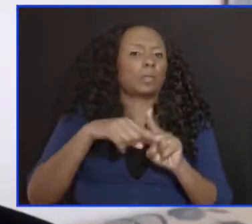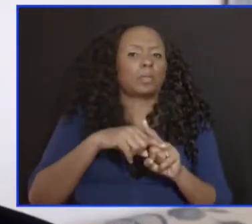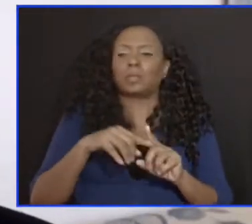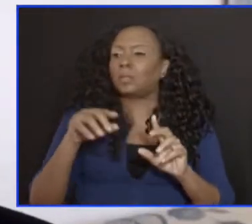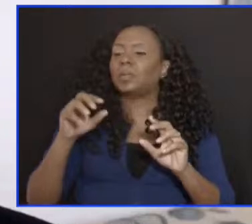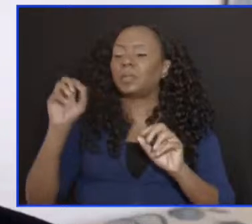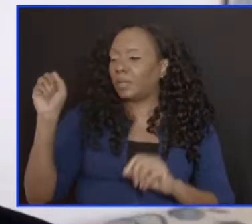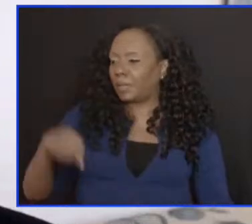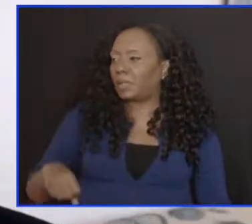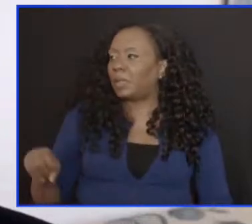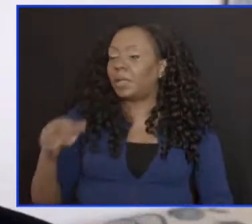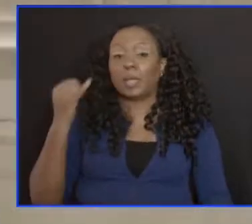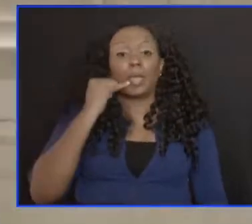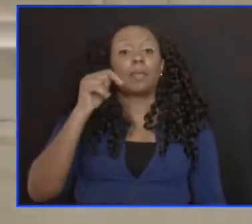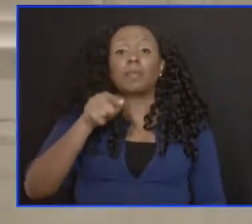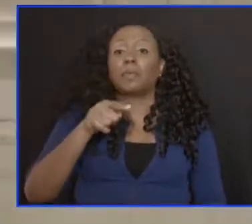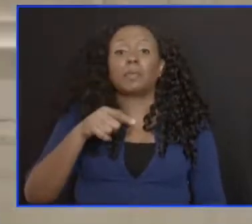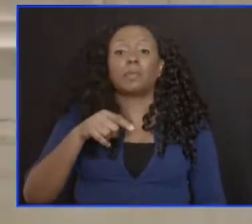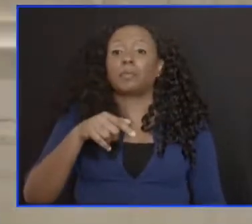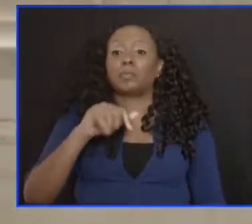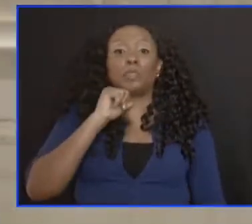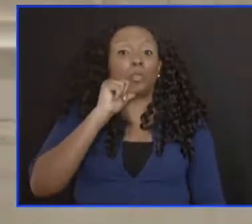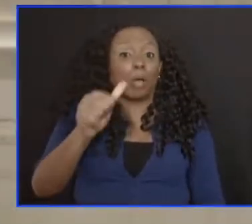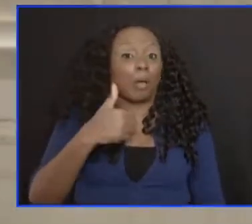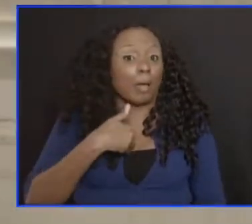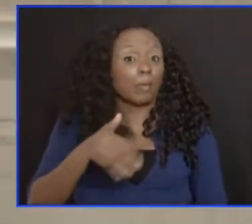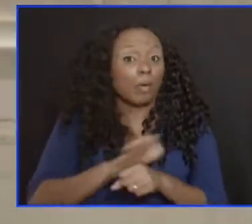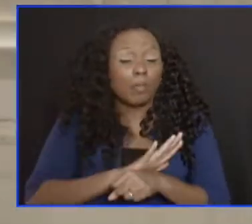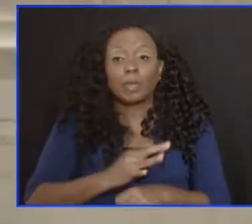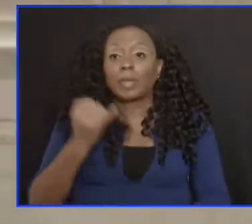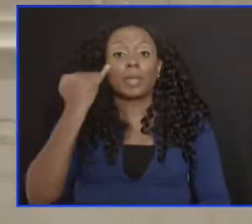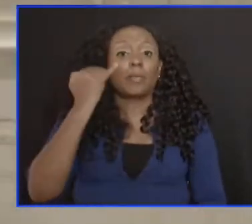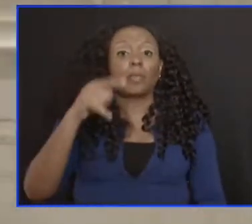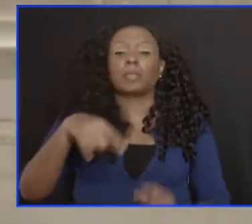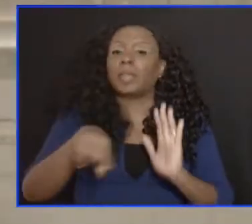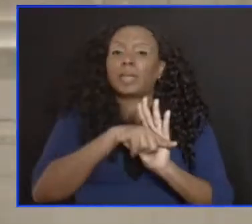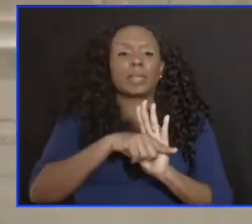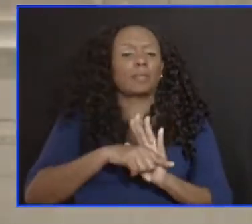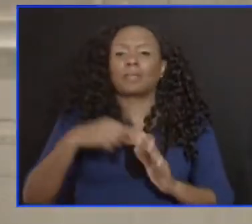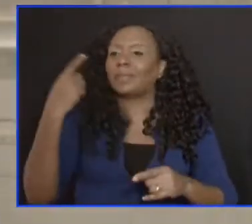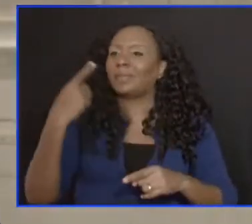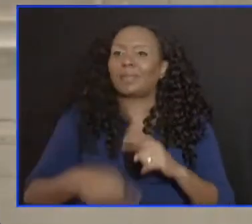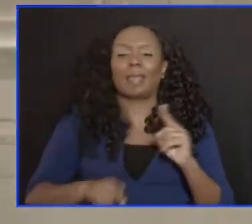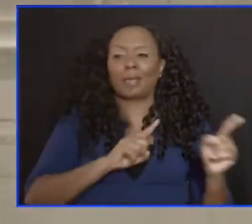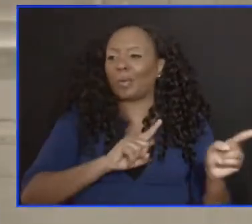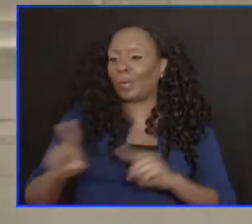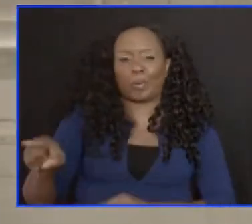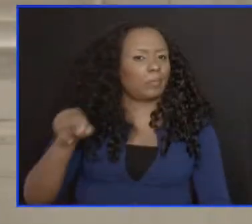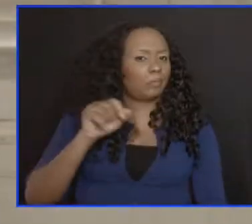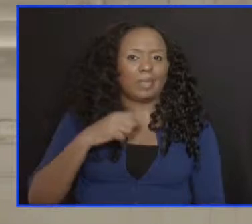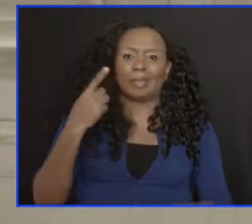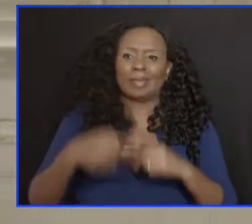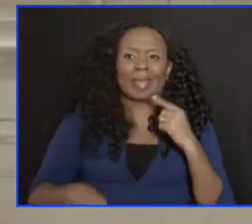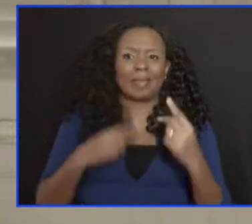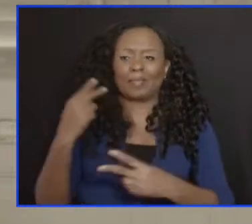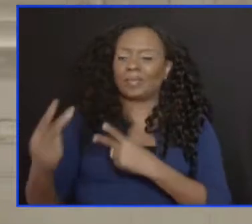negative people in the facility. It's too risky. It's what we call at Harson's Point the hot zone. So I think it'll be very risky. And I